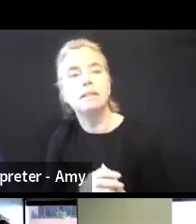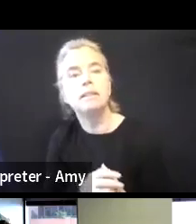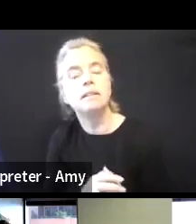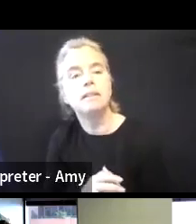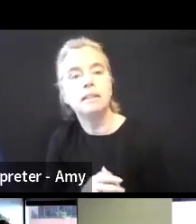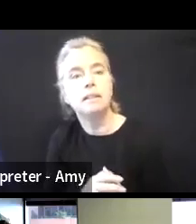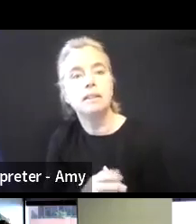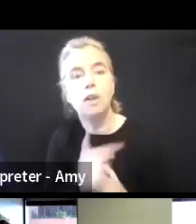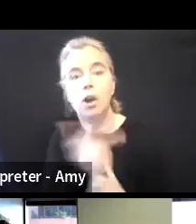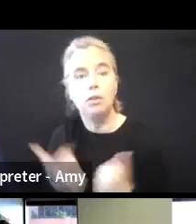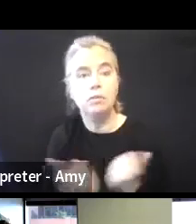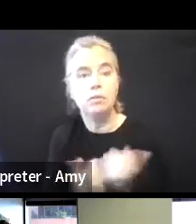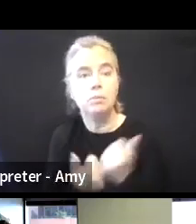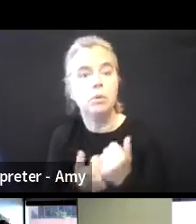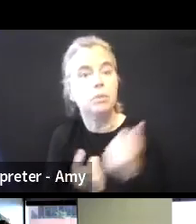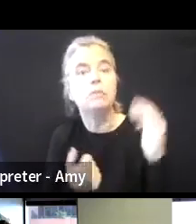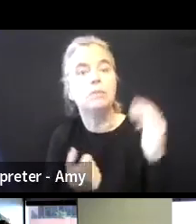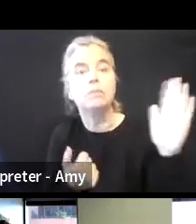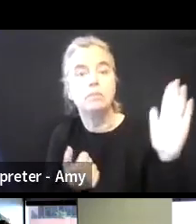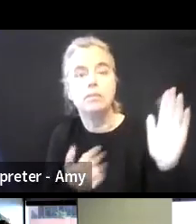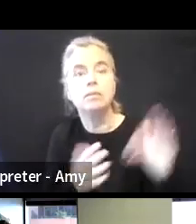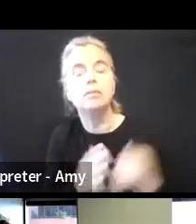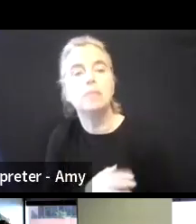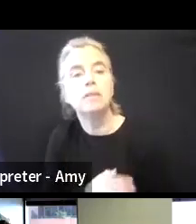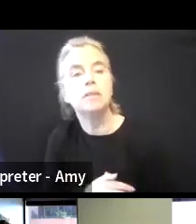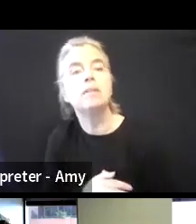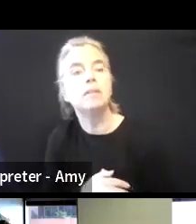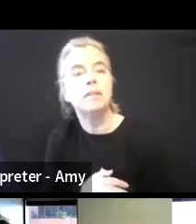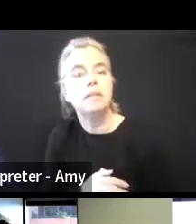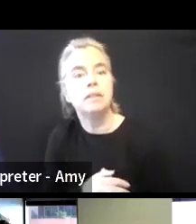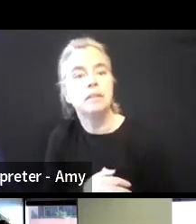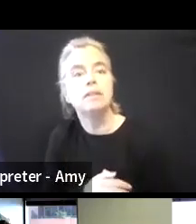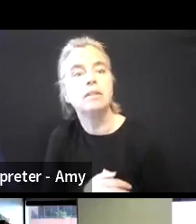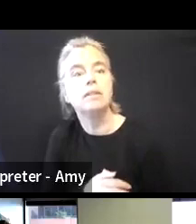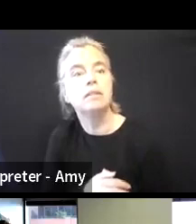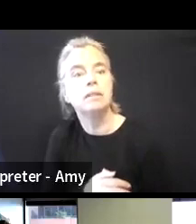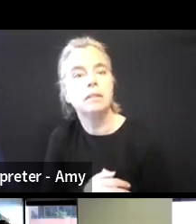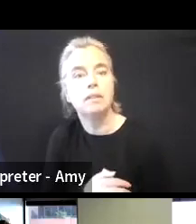All in favor say aye. Aye.